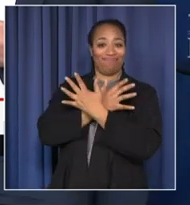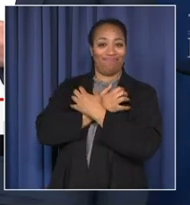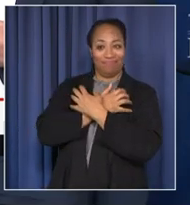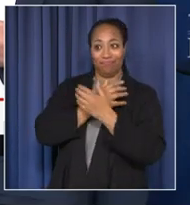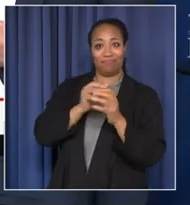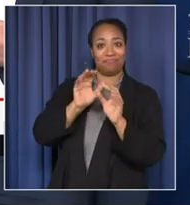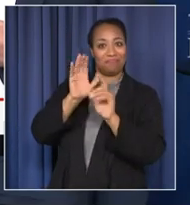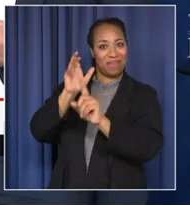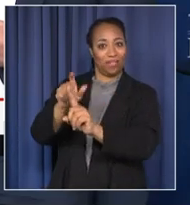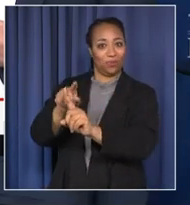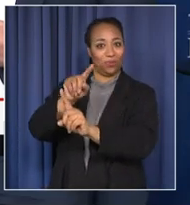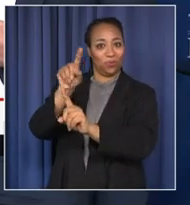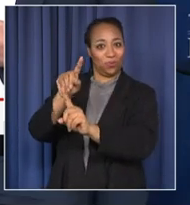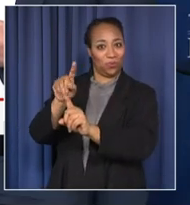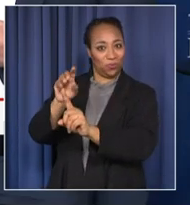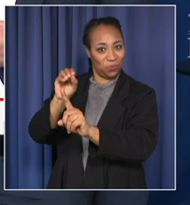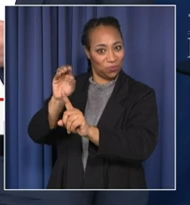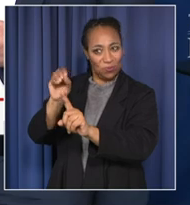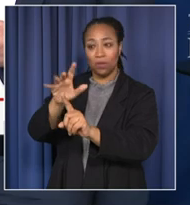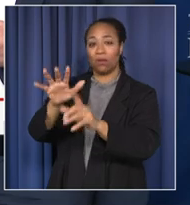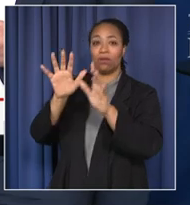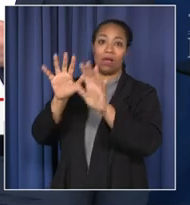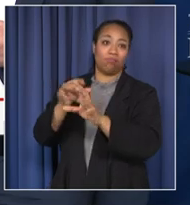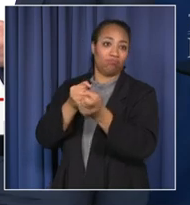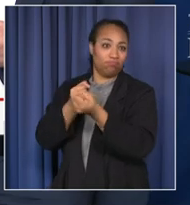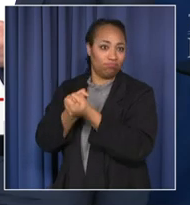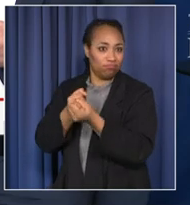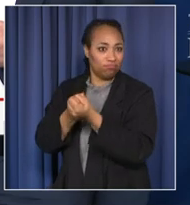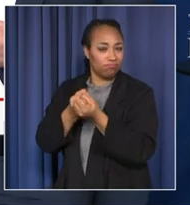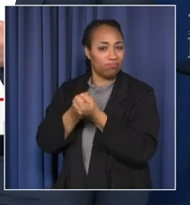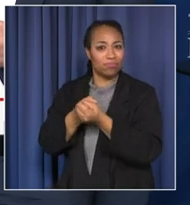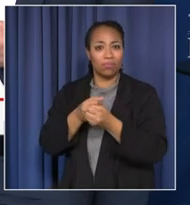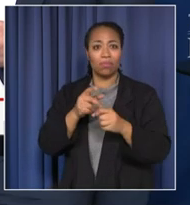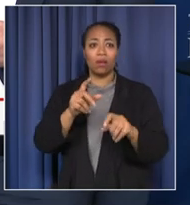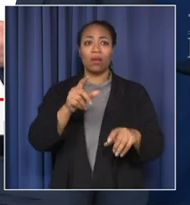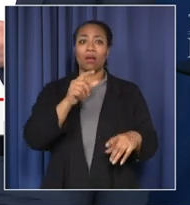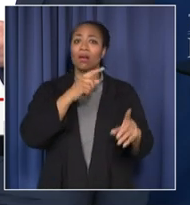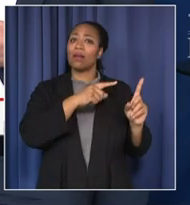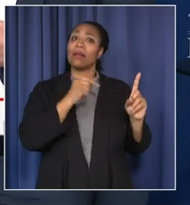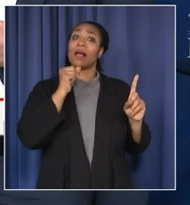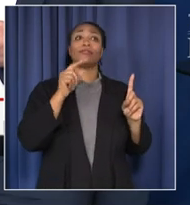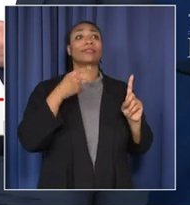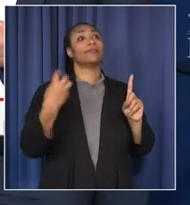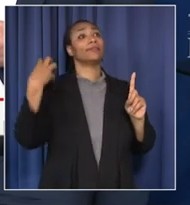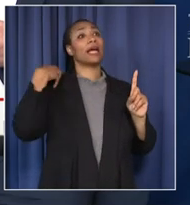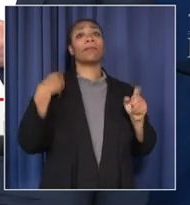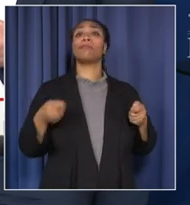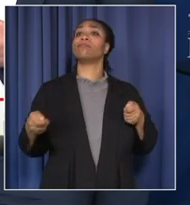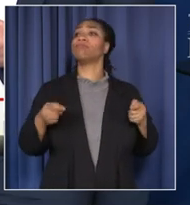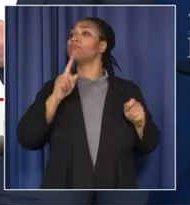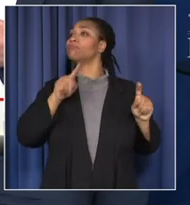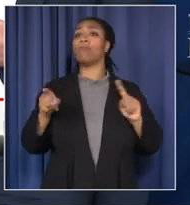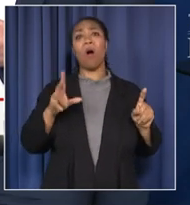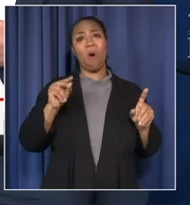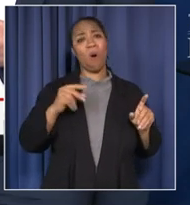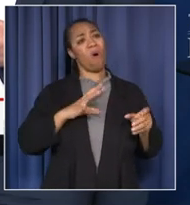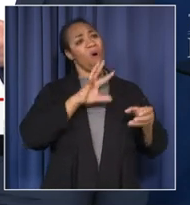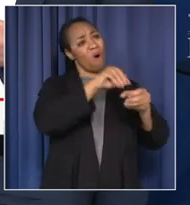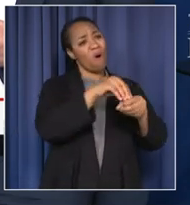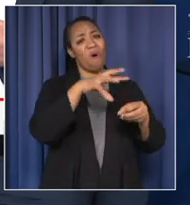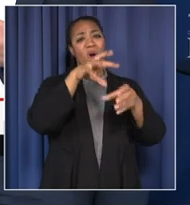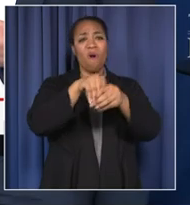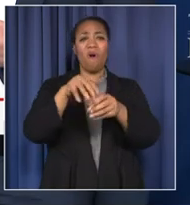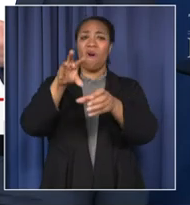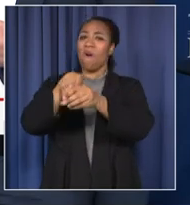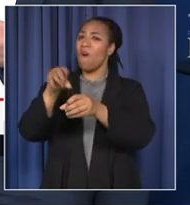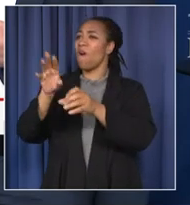he didn't operate in that role as chairman in some kind of honorific capacity. Like, he